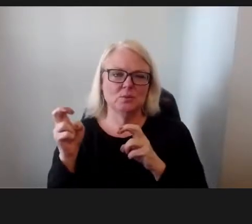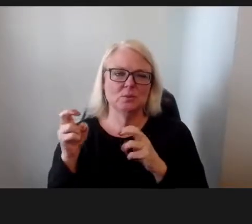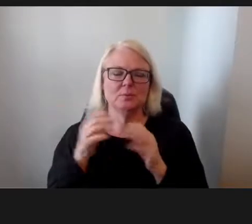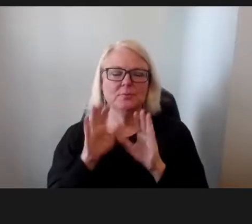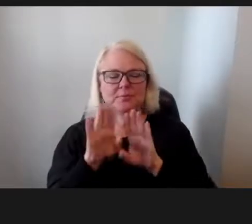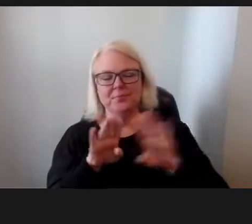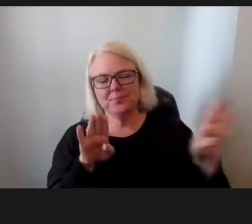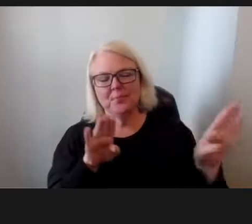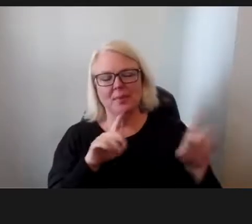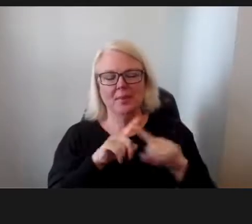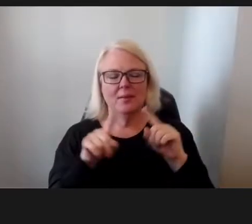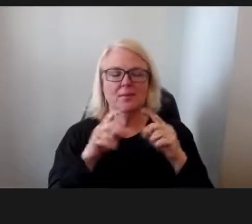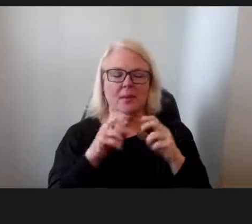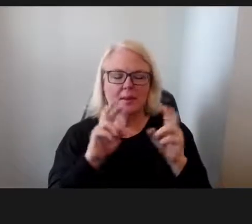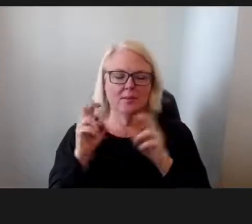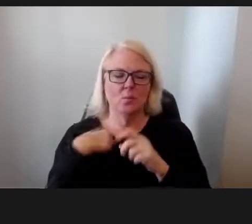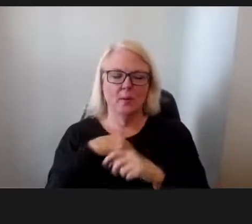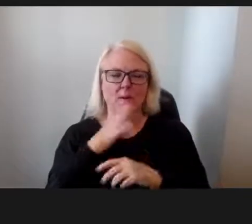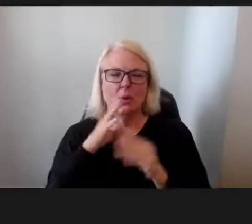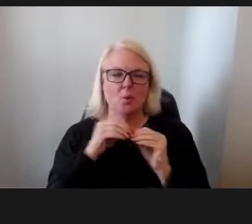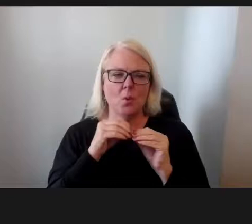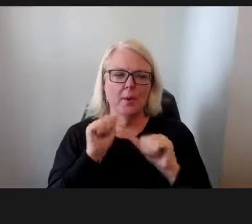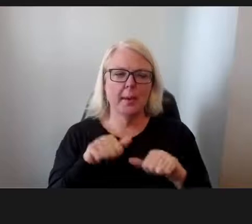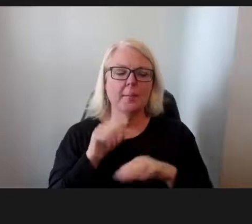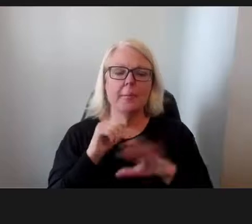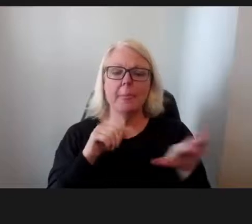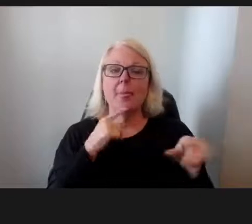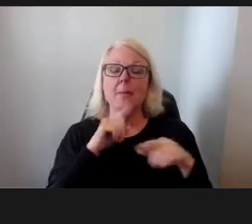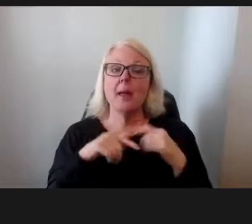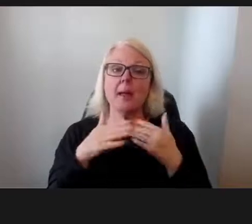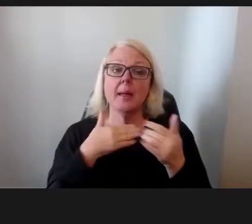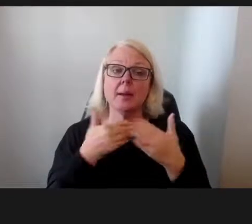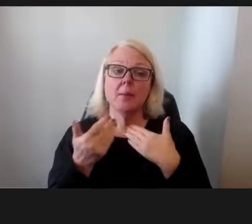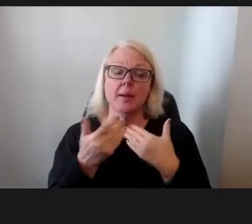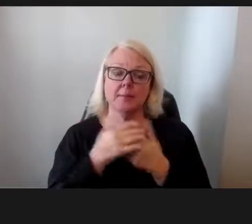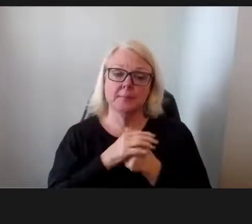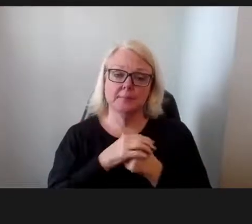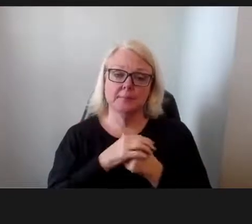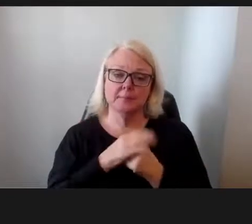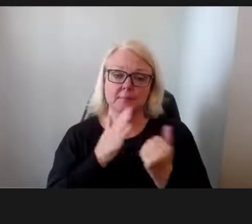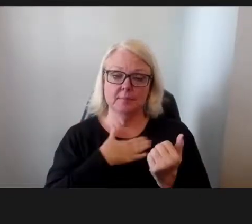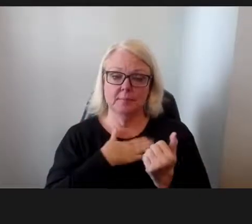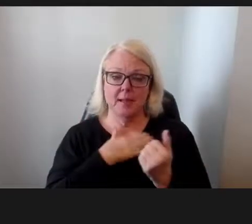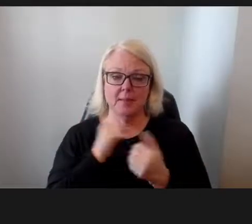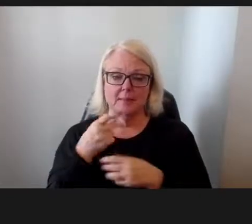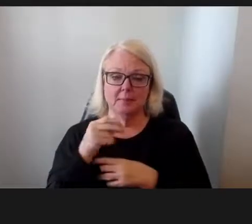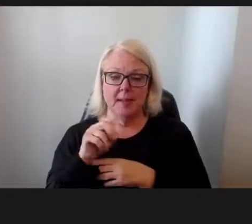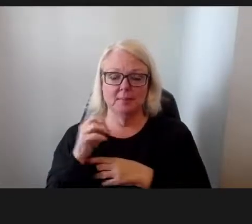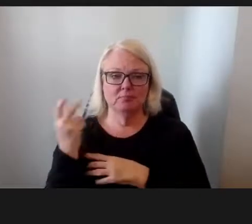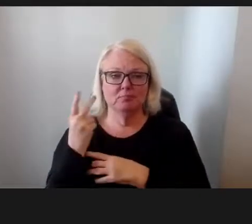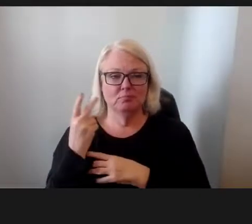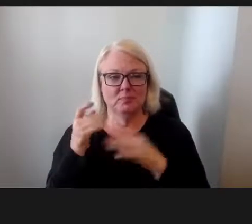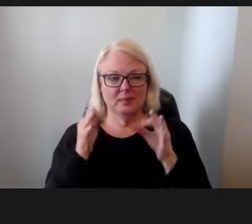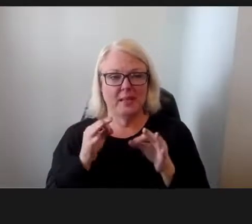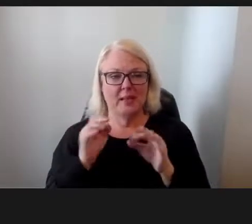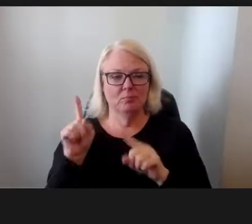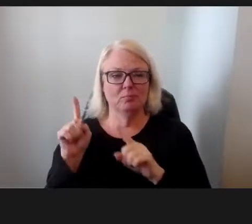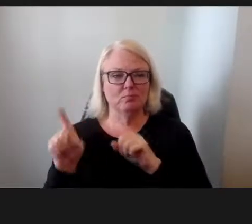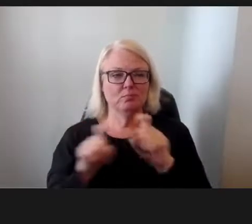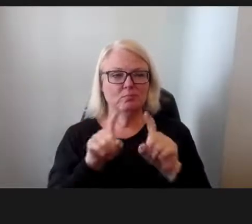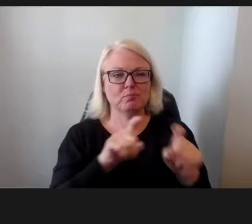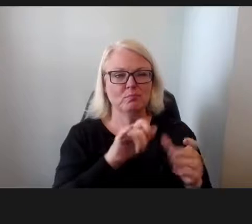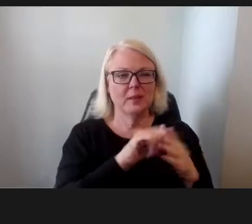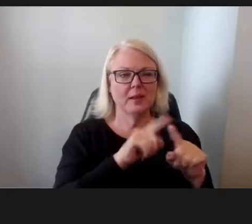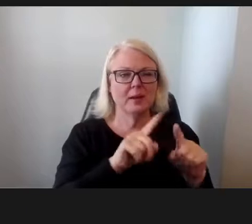a side issue that we can talk about more. But anyway, so my spouse and I decided to go around and ask questions at these